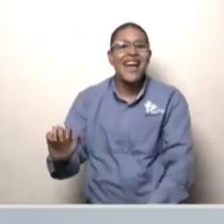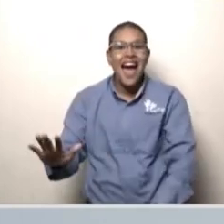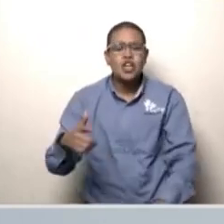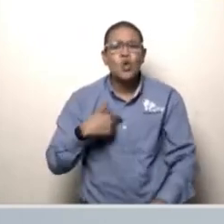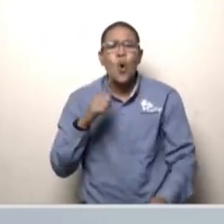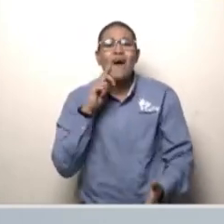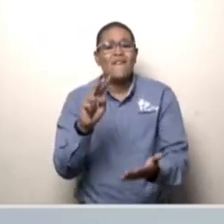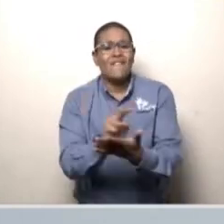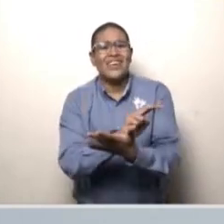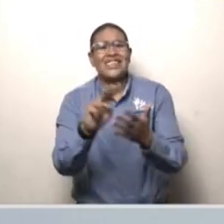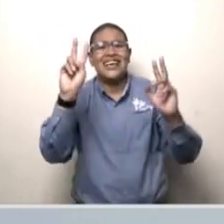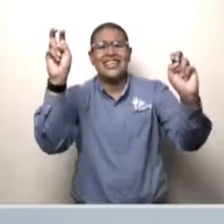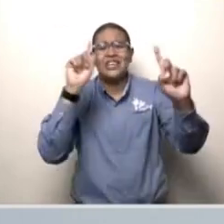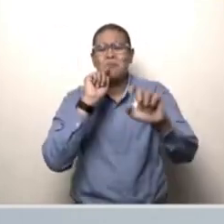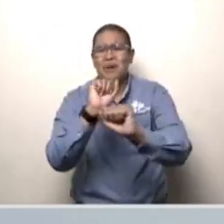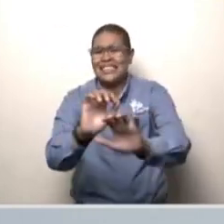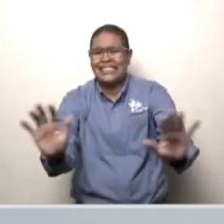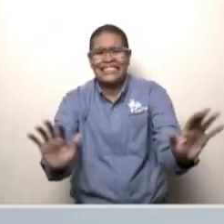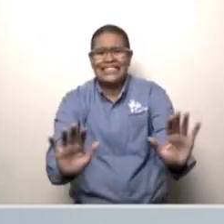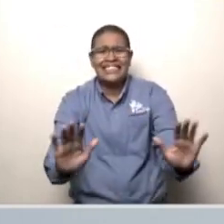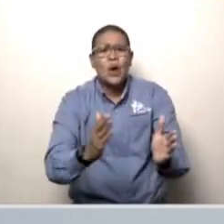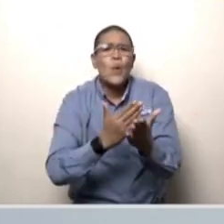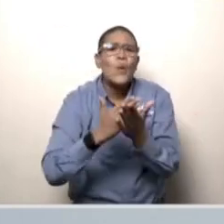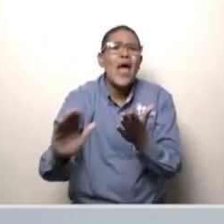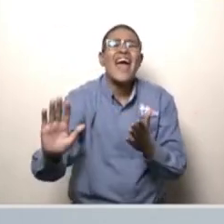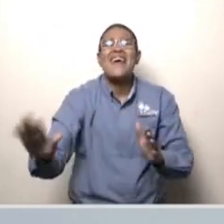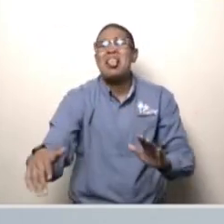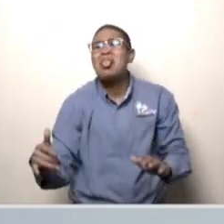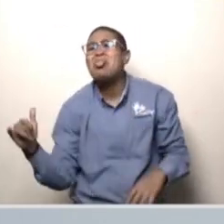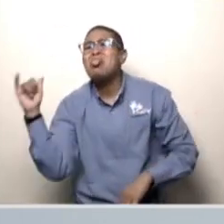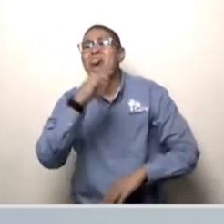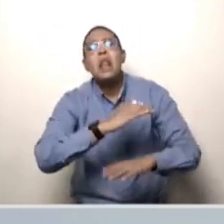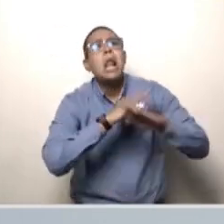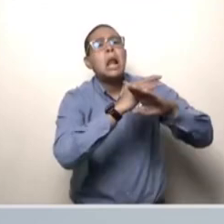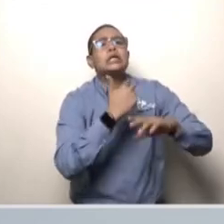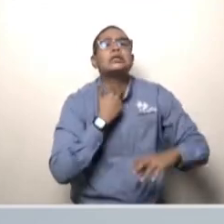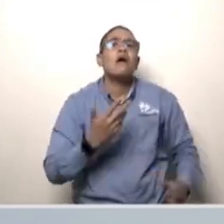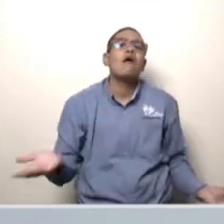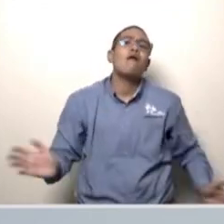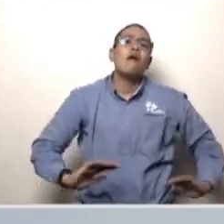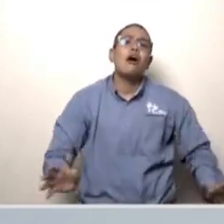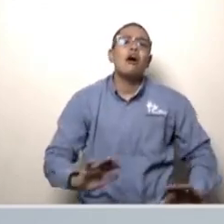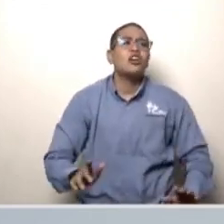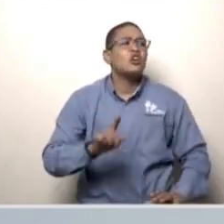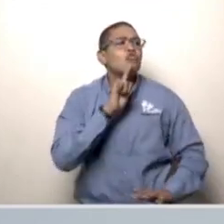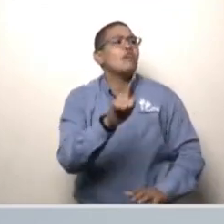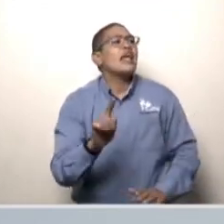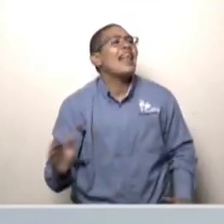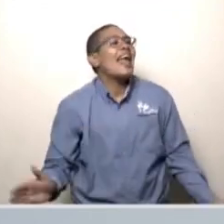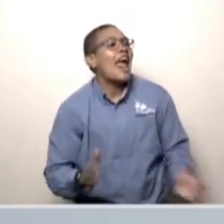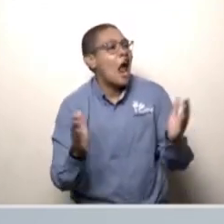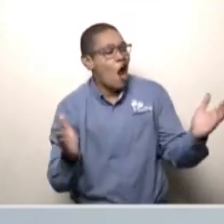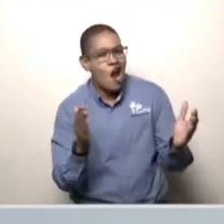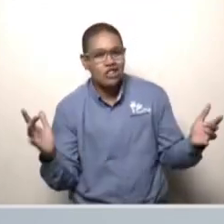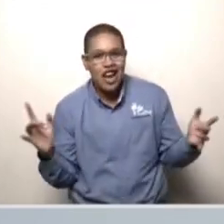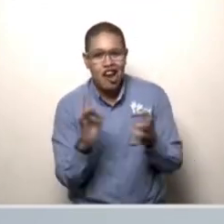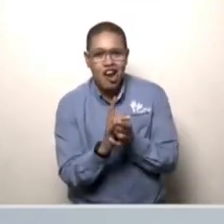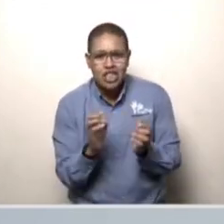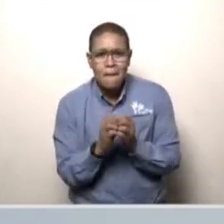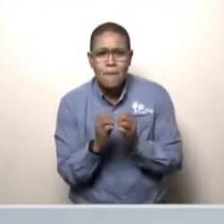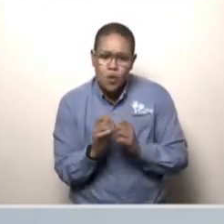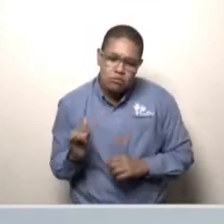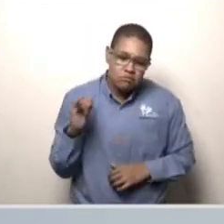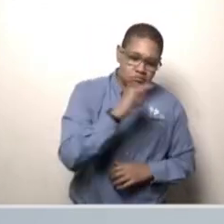we create waivers, and so that we really encourage this connection, knowing